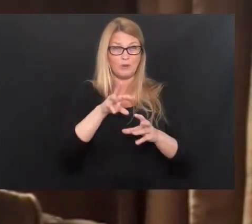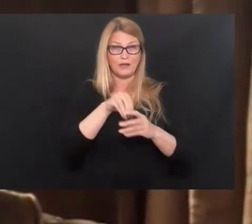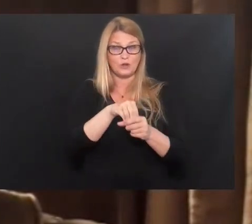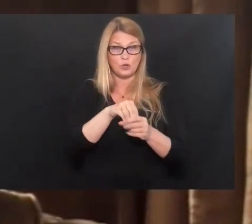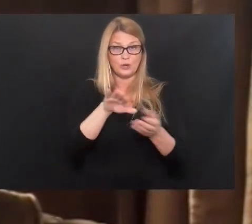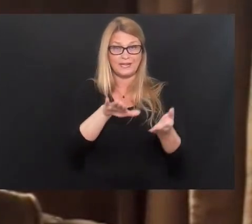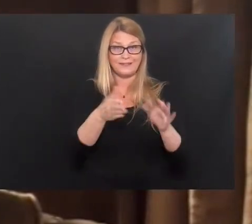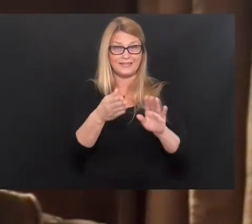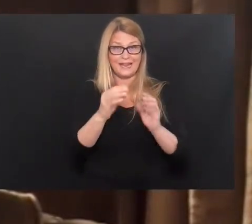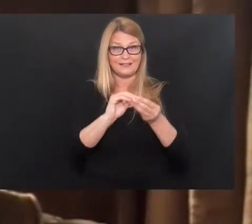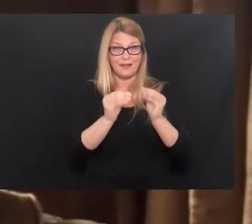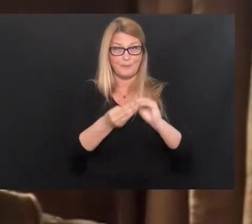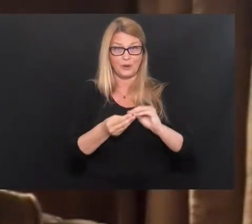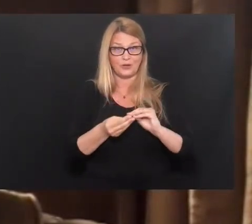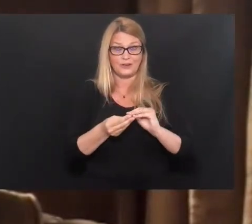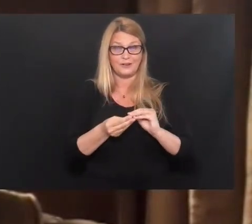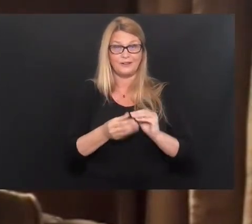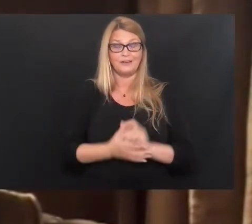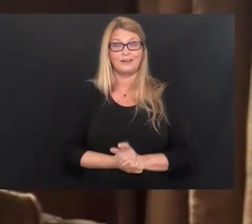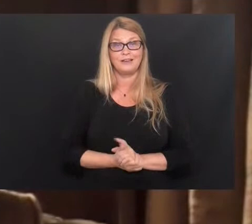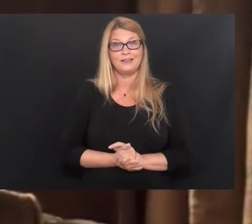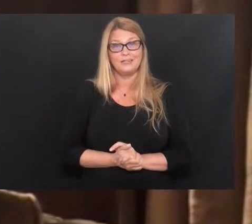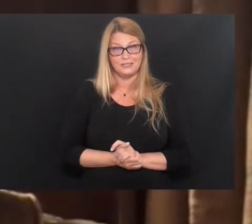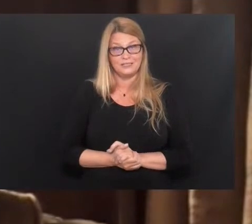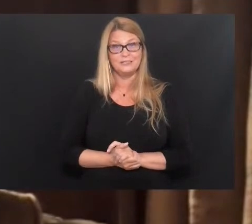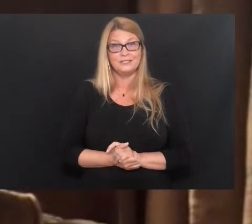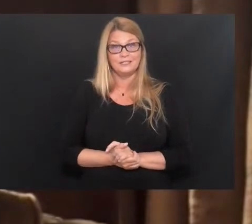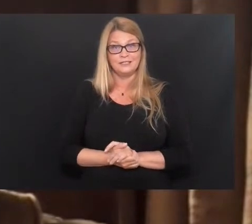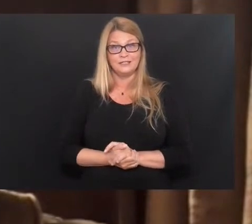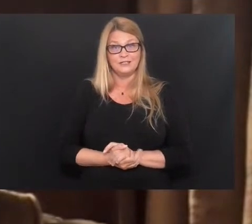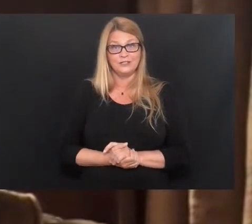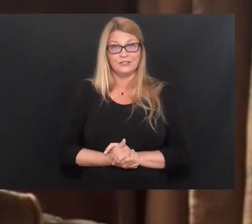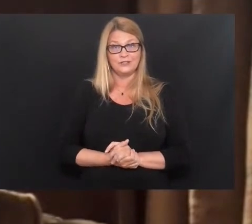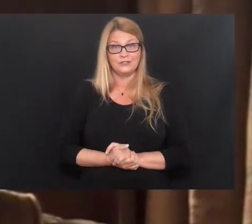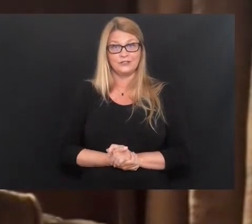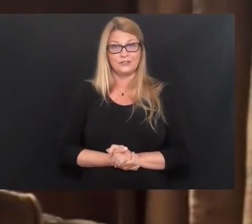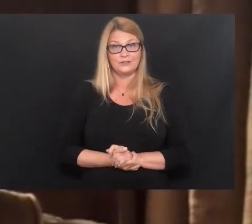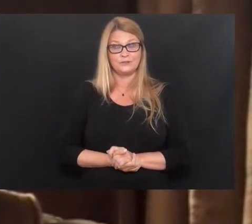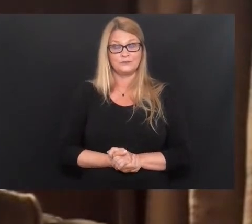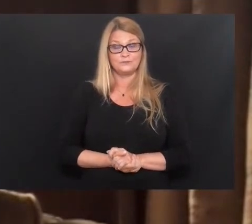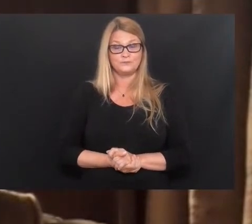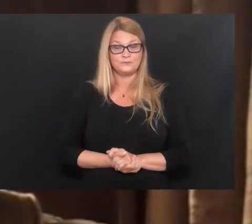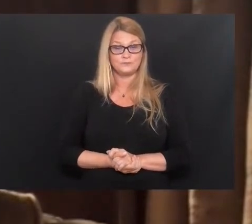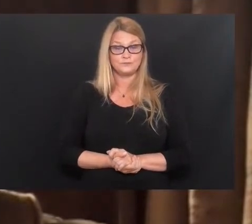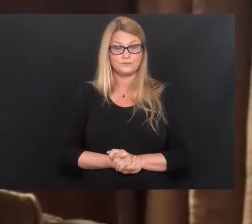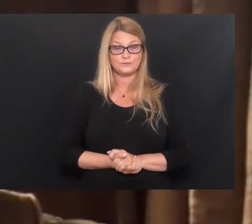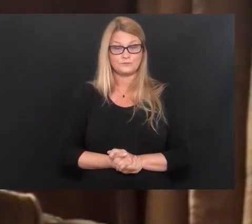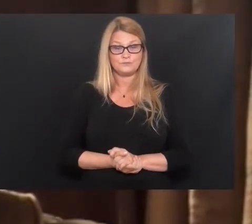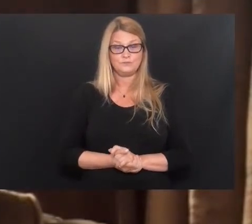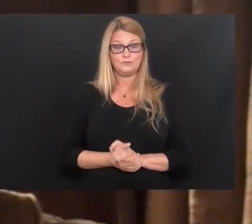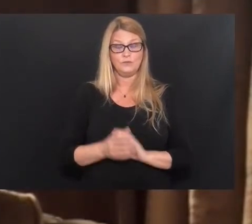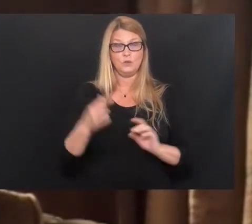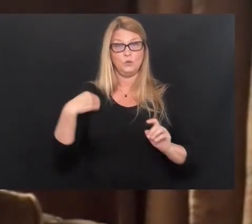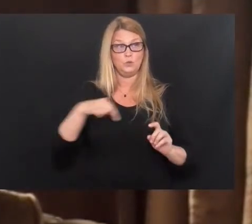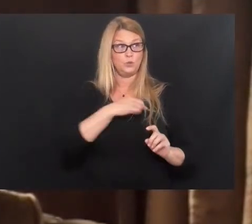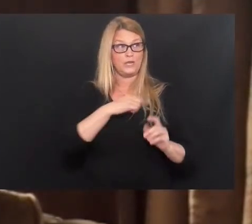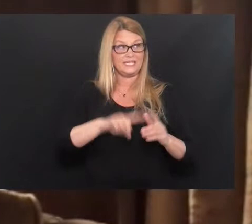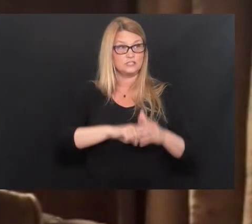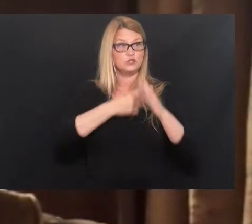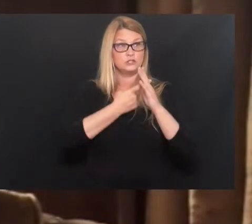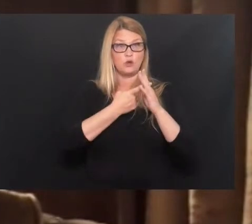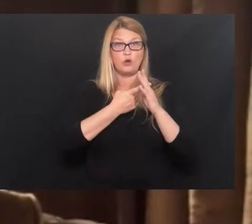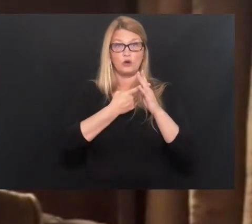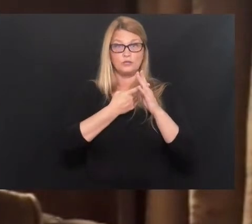the deaths that he recited at the beginning of our press brief. But as we start to